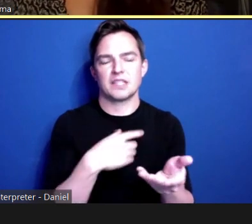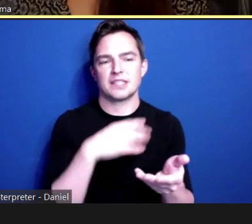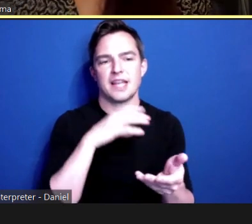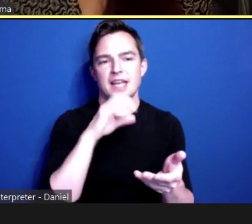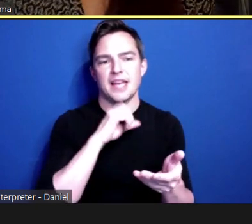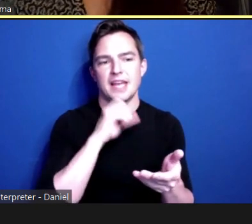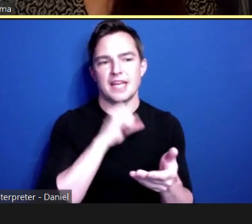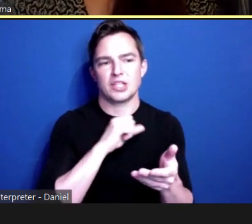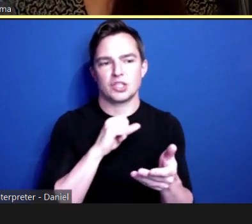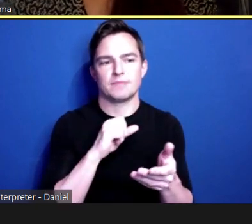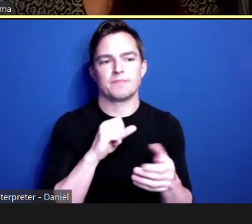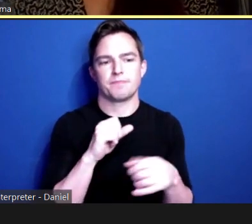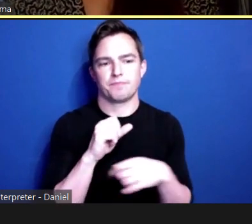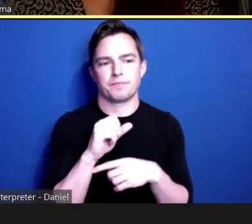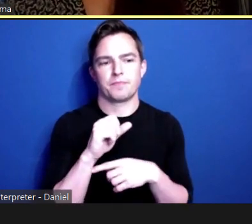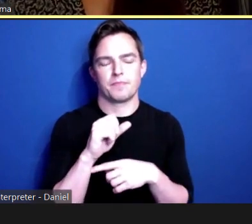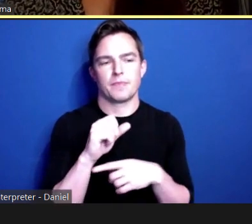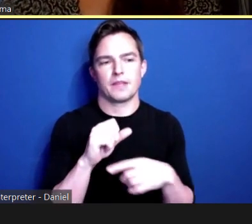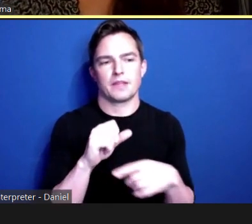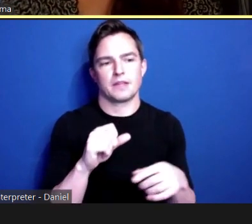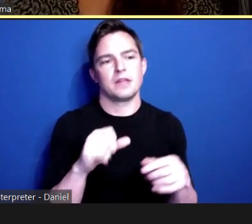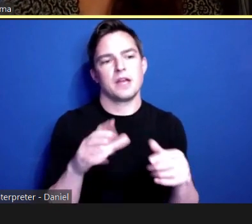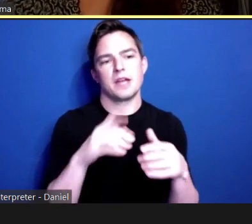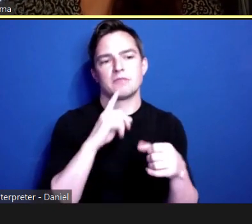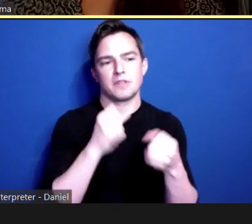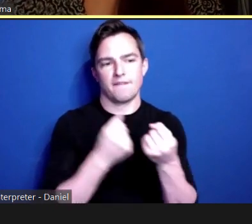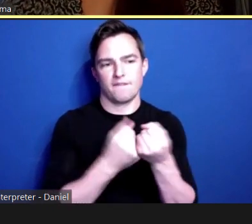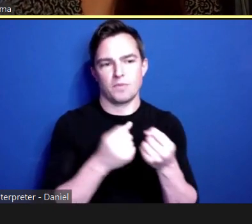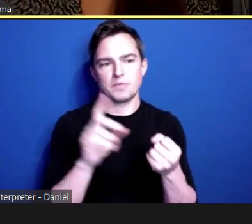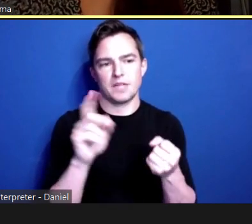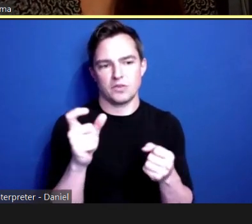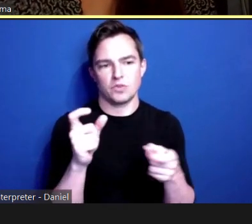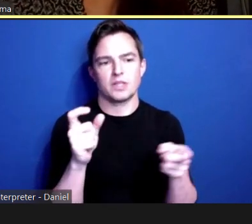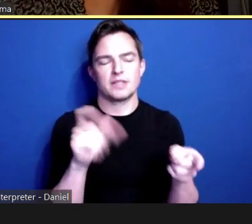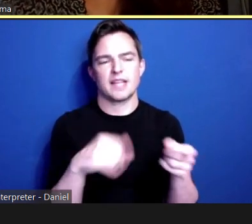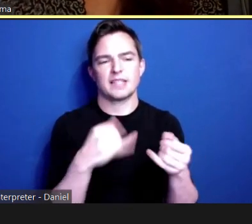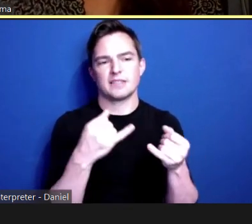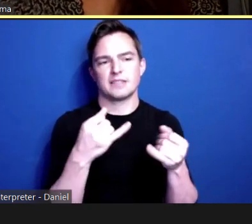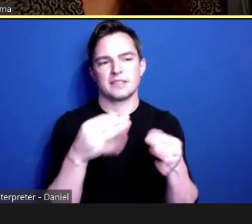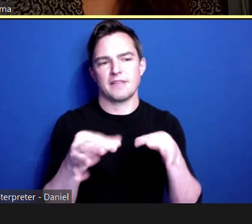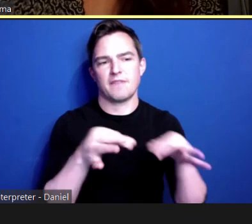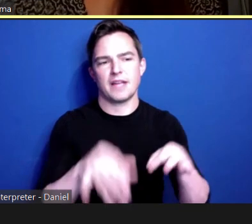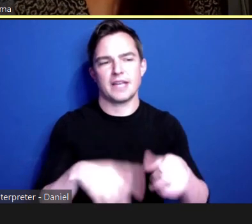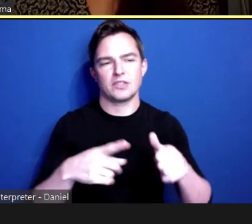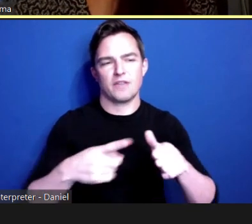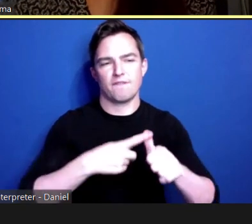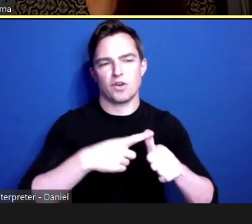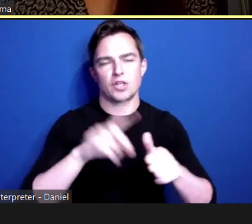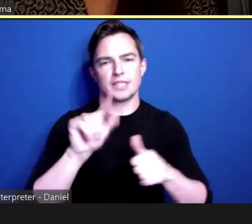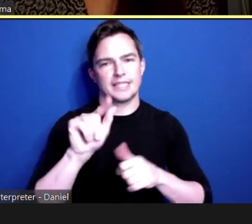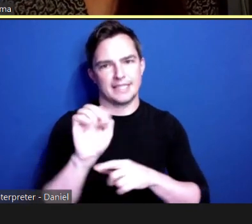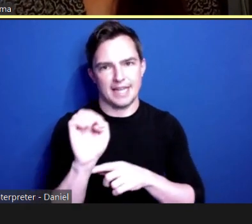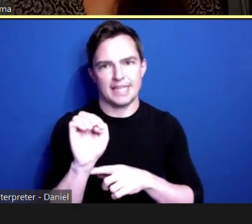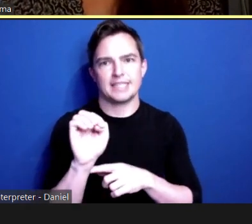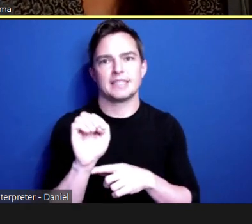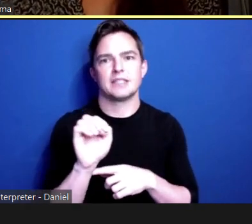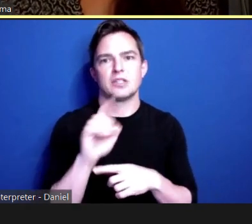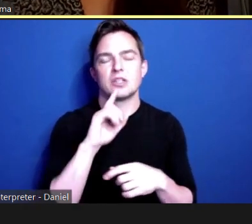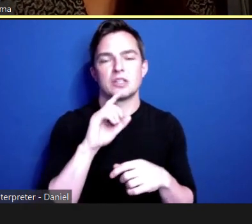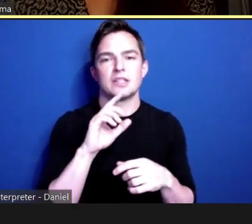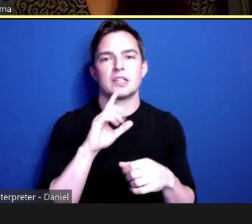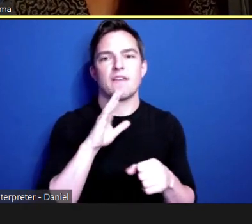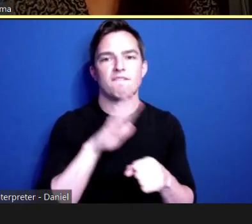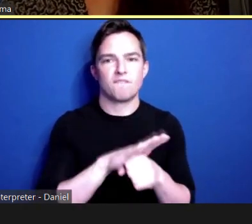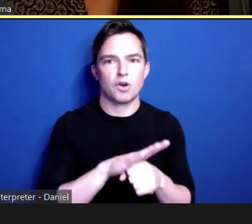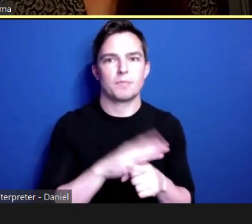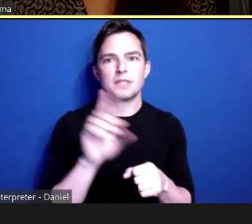days. Initial confirmed diagnosis is defined as the first date where a confirmed